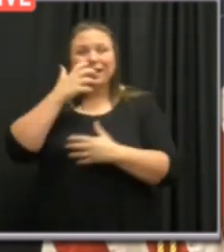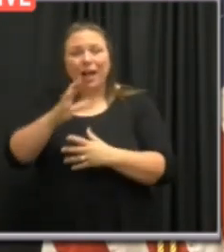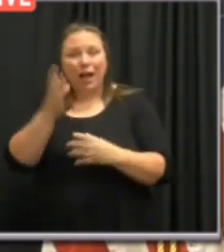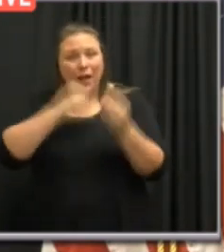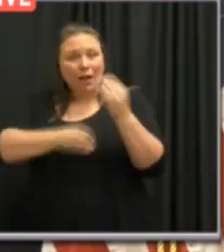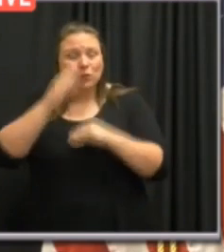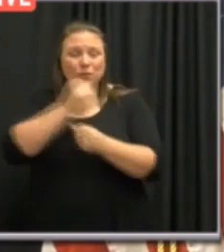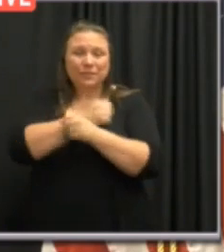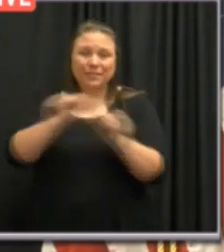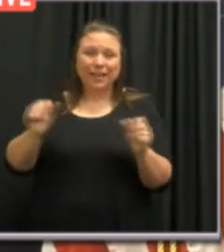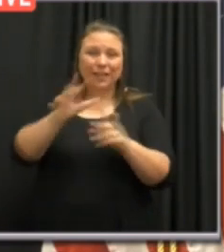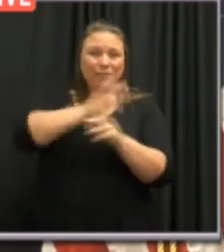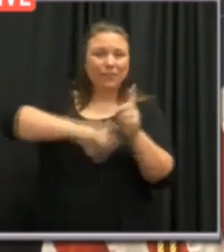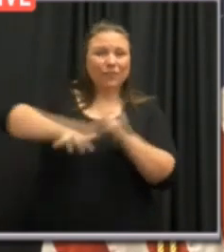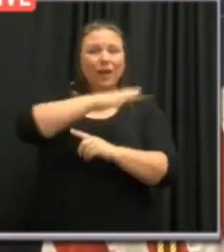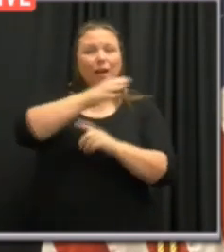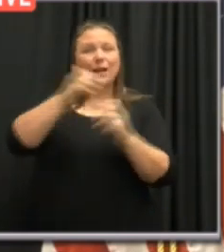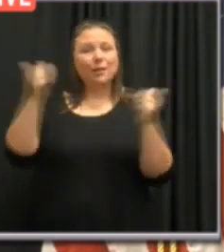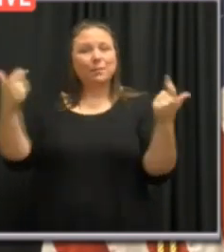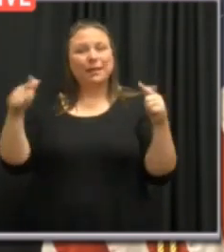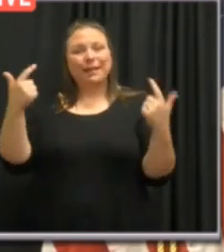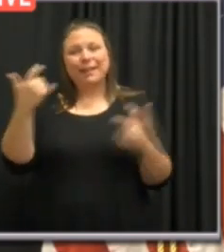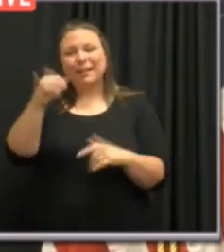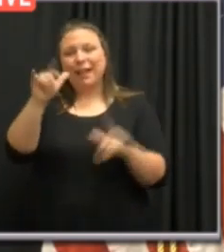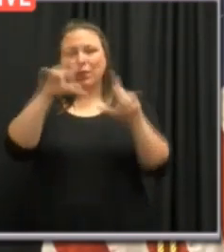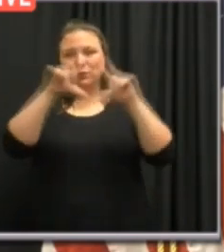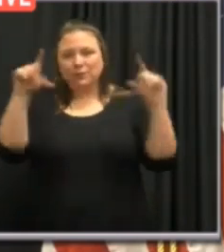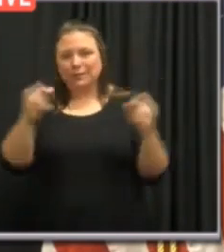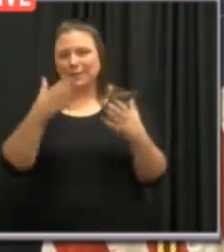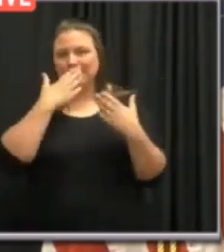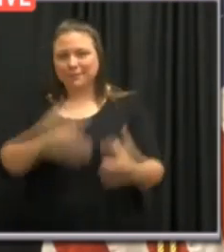safe environment under the big yellow sign. Thank you.